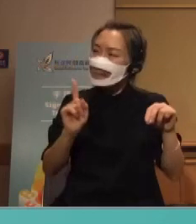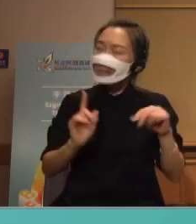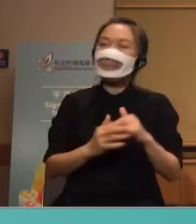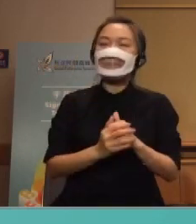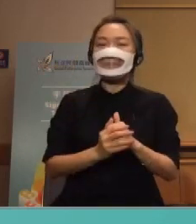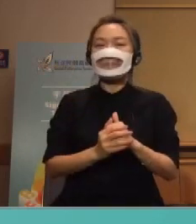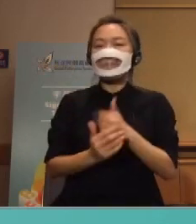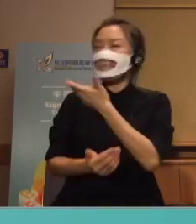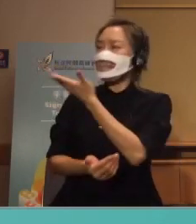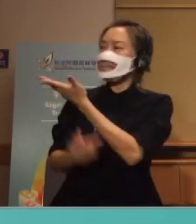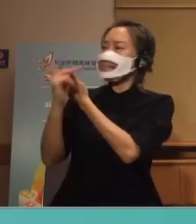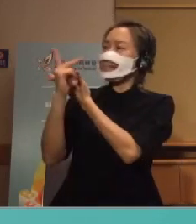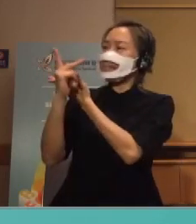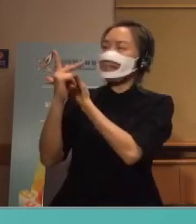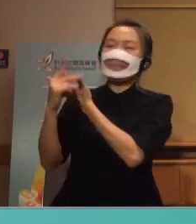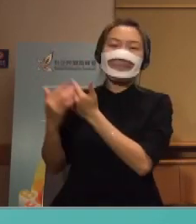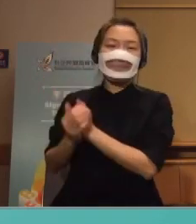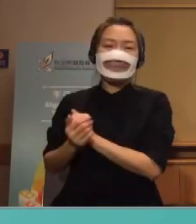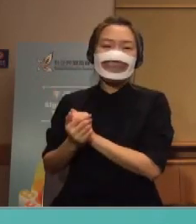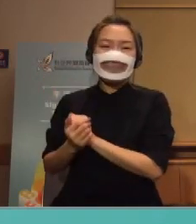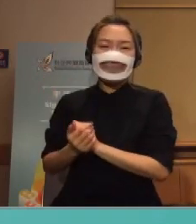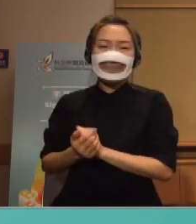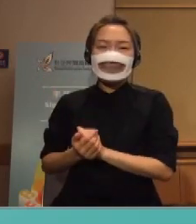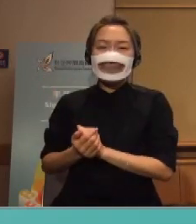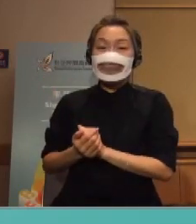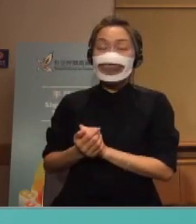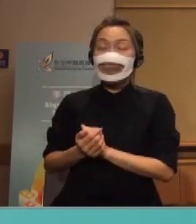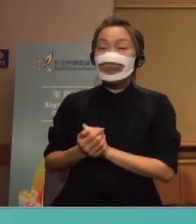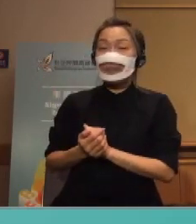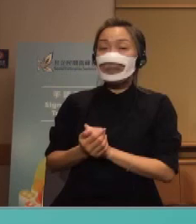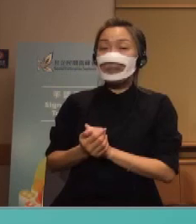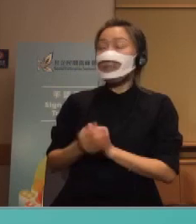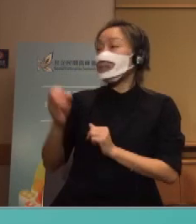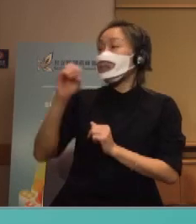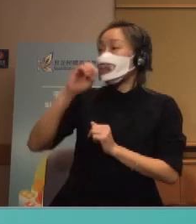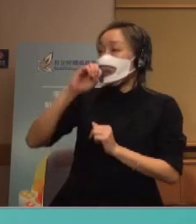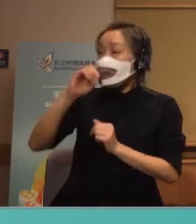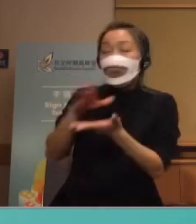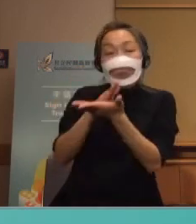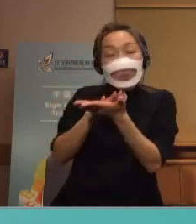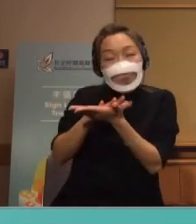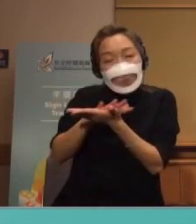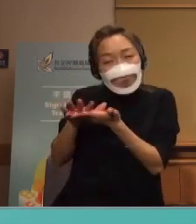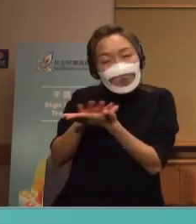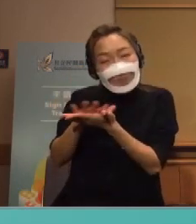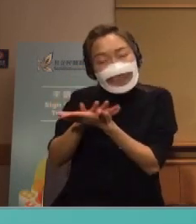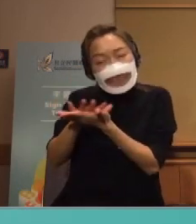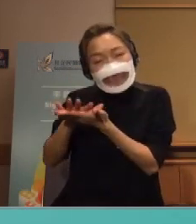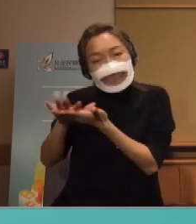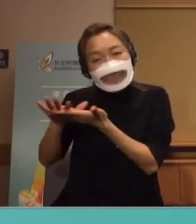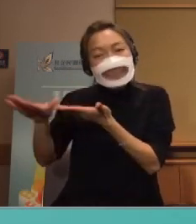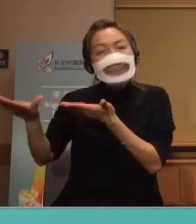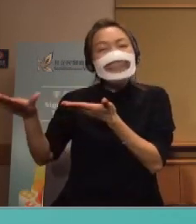we were saying, storytelling is super important for any new company, any new project. And to get people